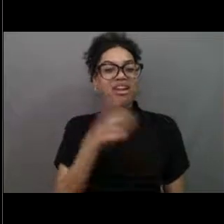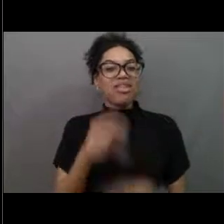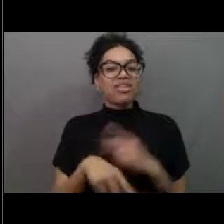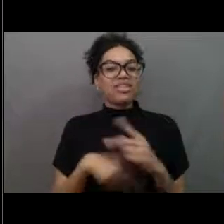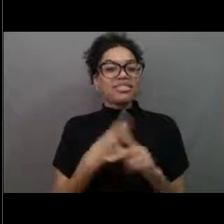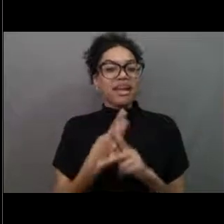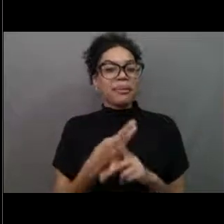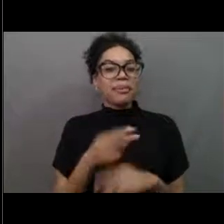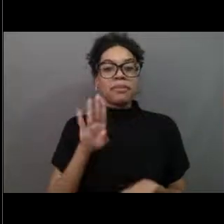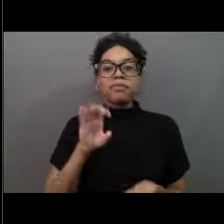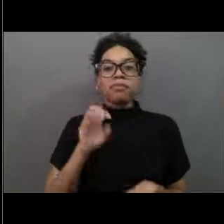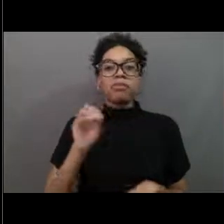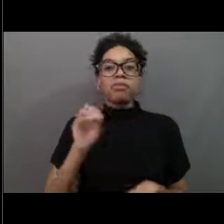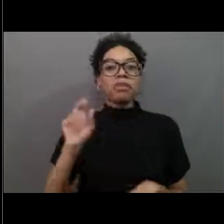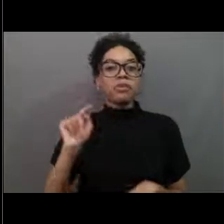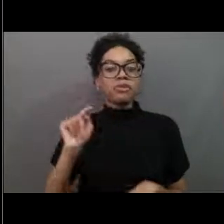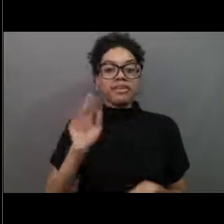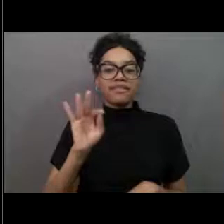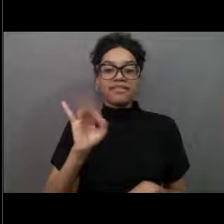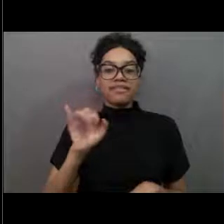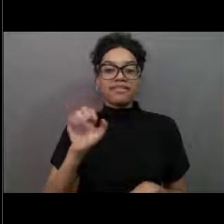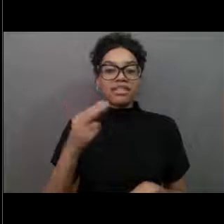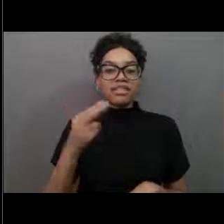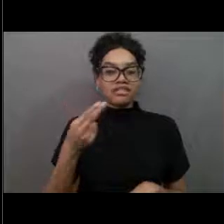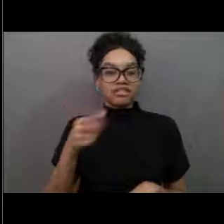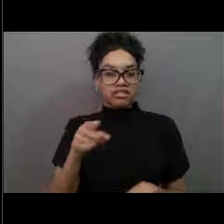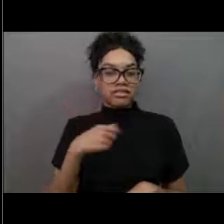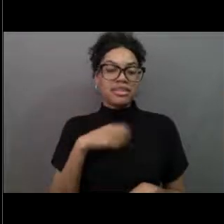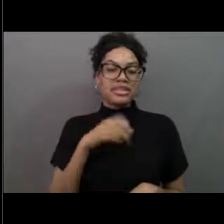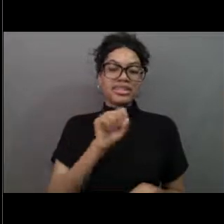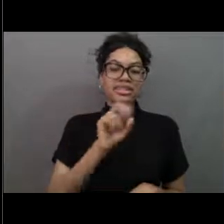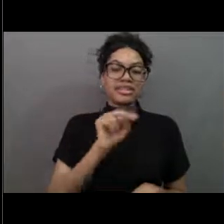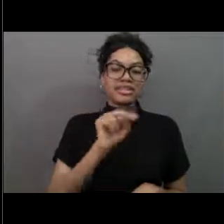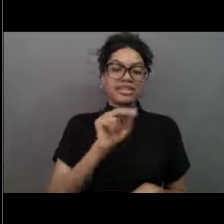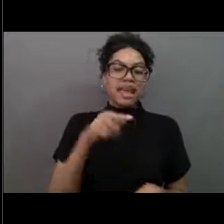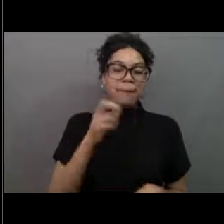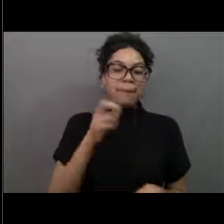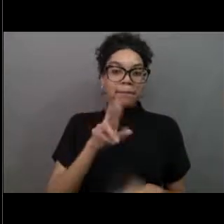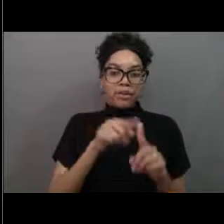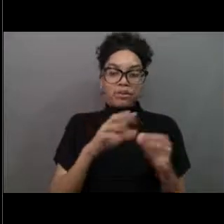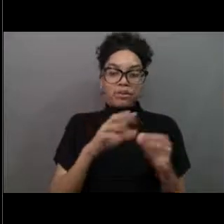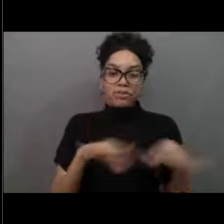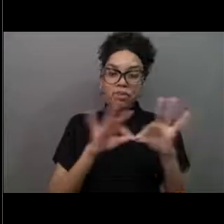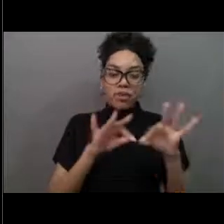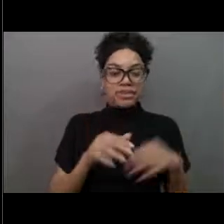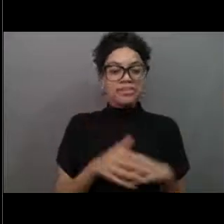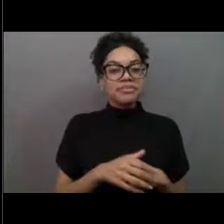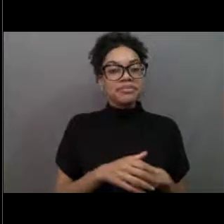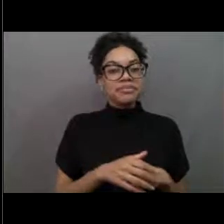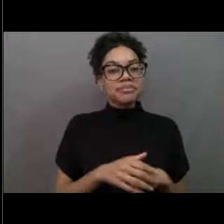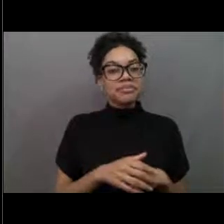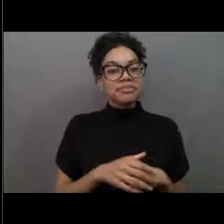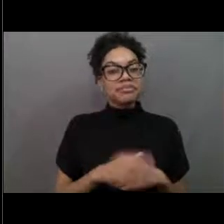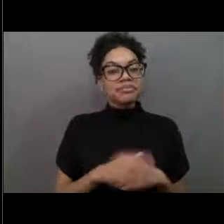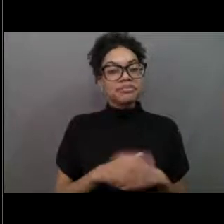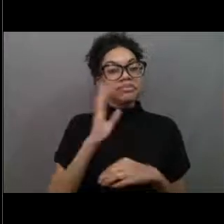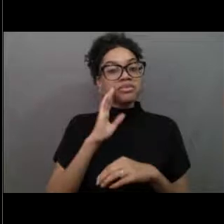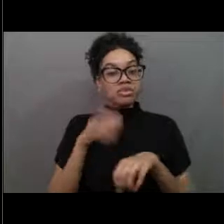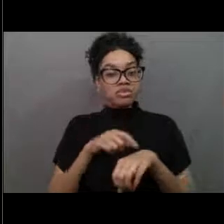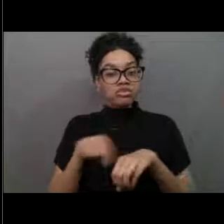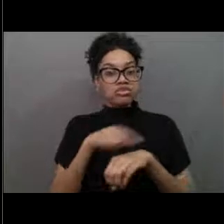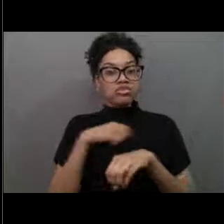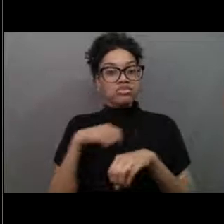are snapper. Snapper and grouper are two very important food fishes. The fish that grow on the reefs provide places for people